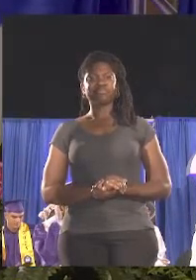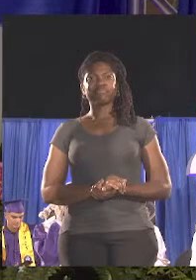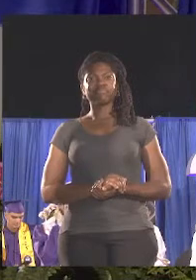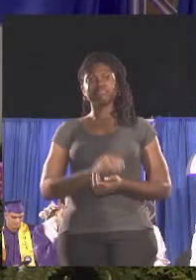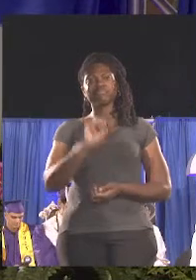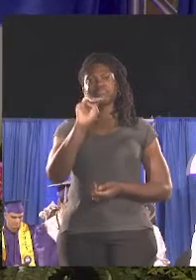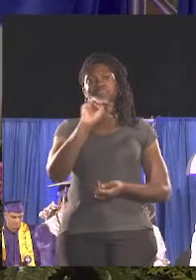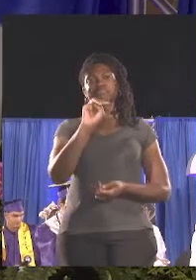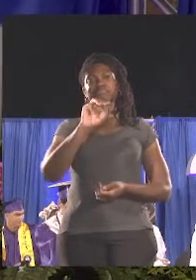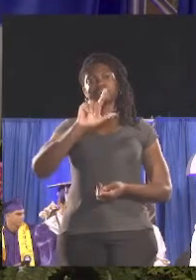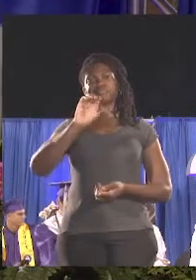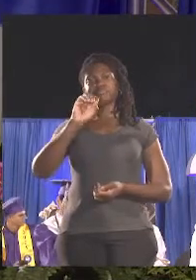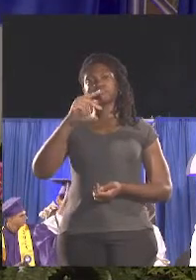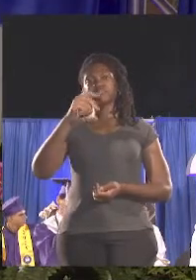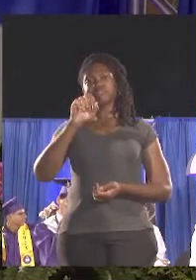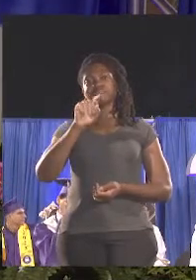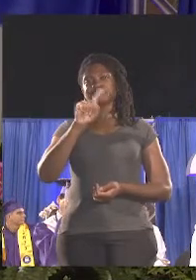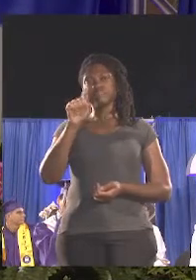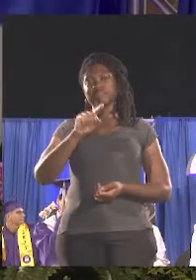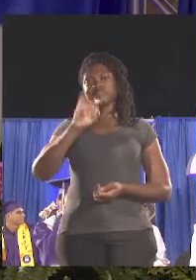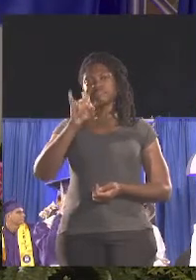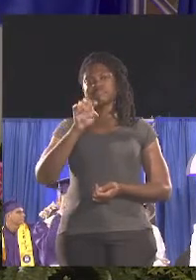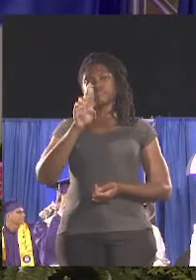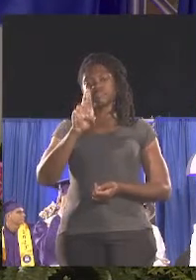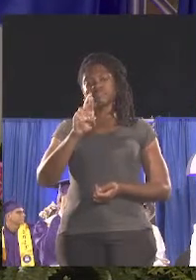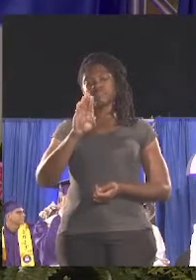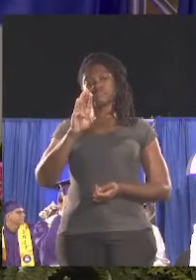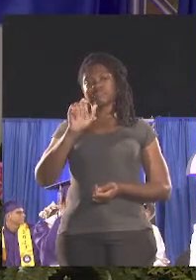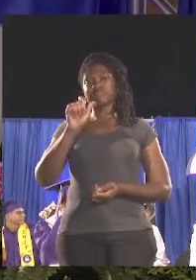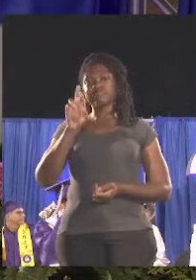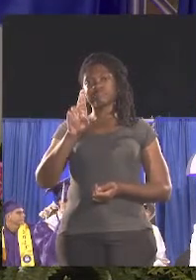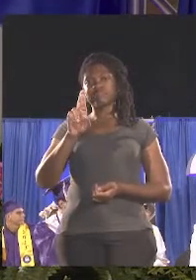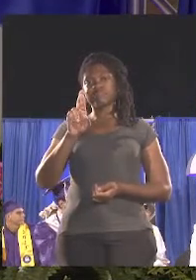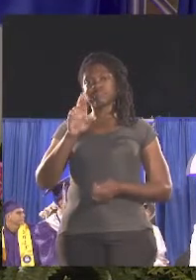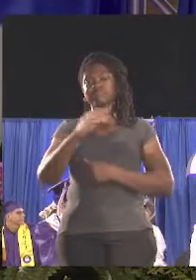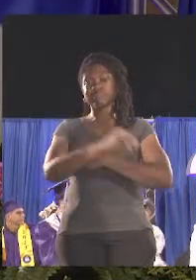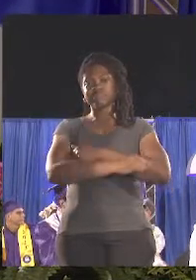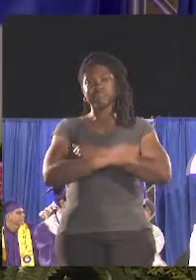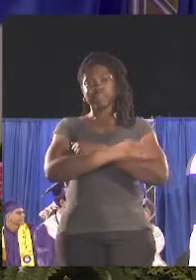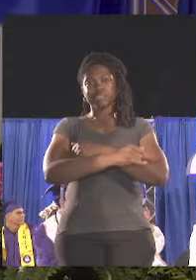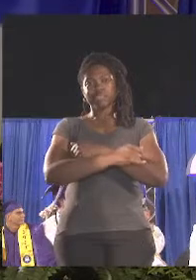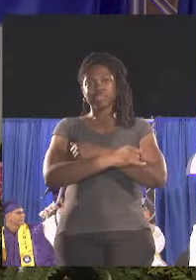Mark A. Lopez, Jr., Bexar County Sheriff's Office.